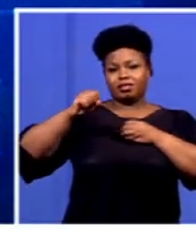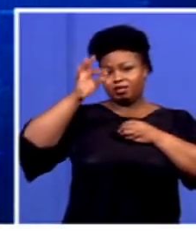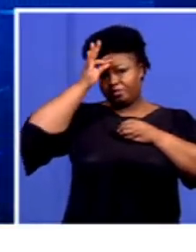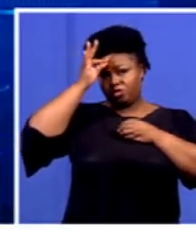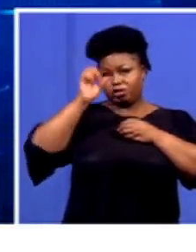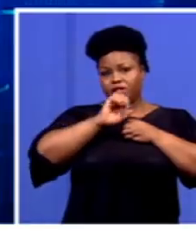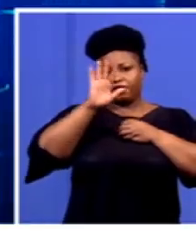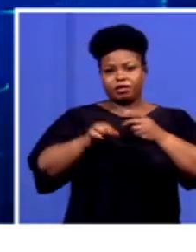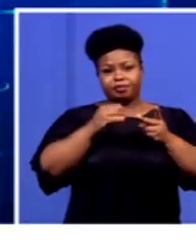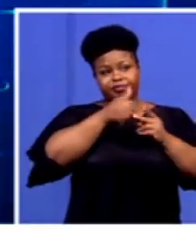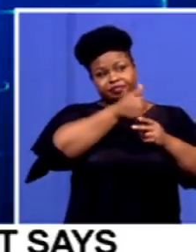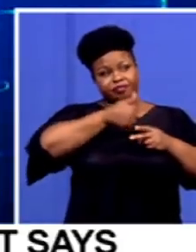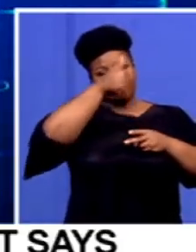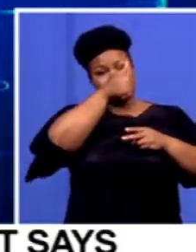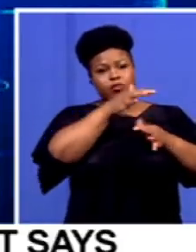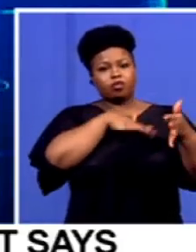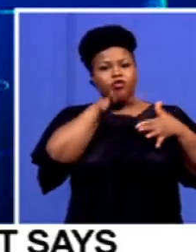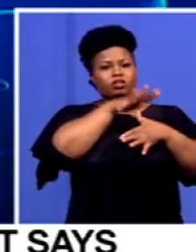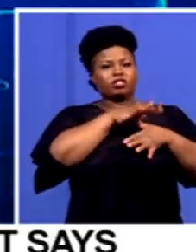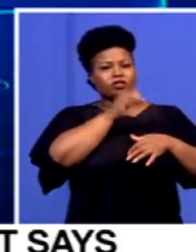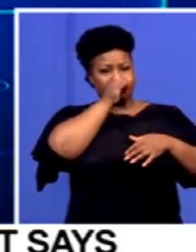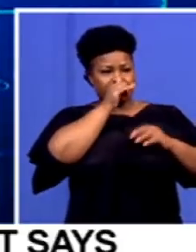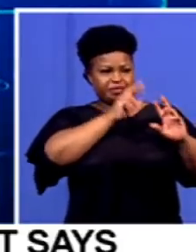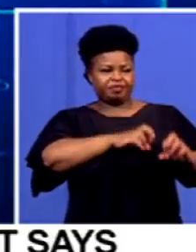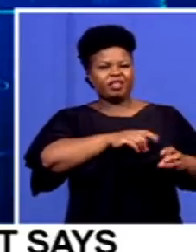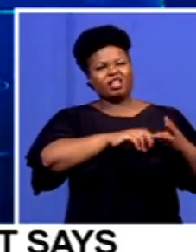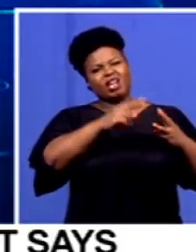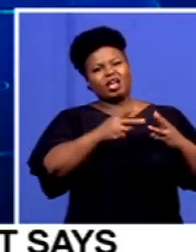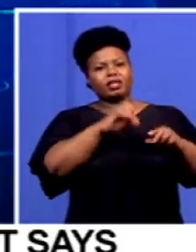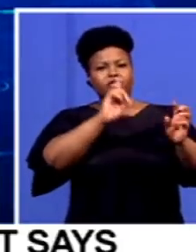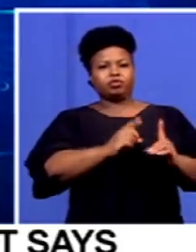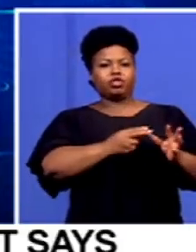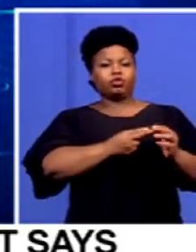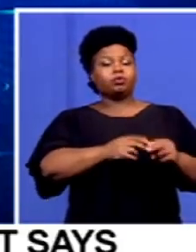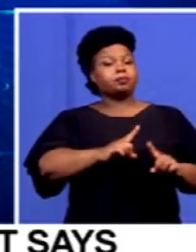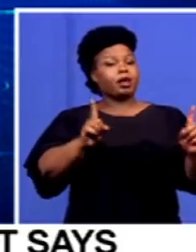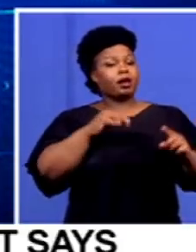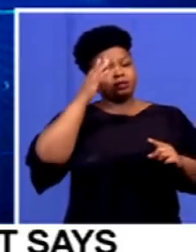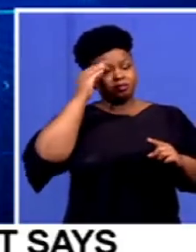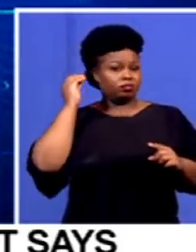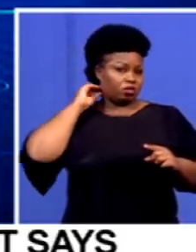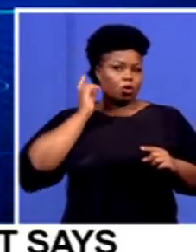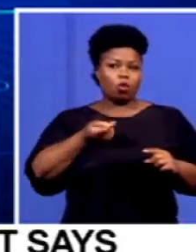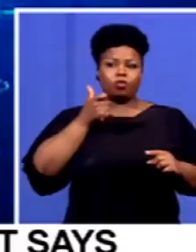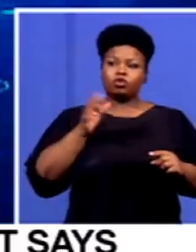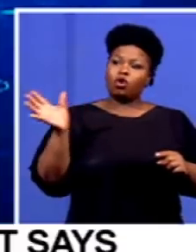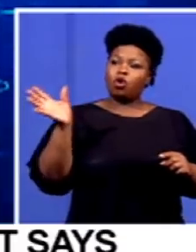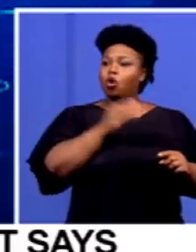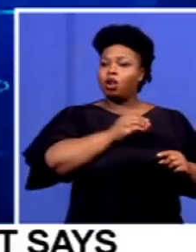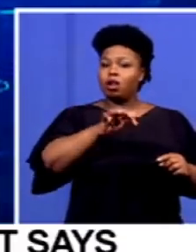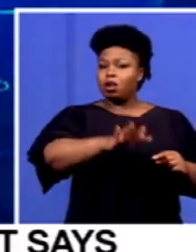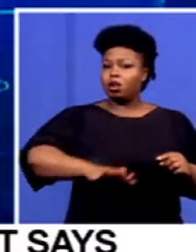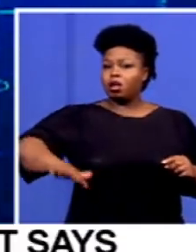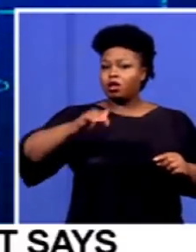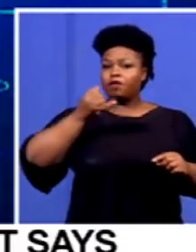Directorate for Priority Crimes Investigation, and various of our specialized units. But I think what is important to note is almost all of these drug labs